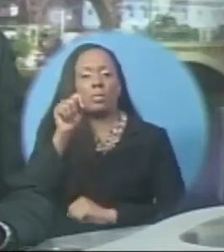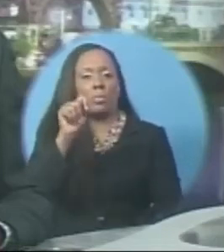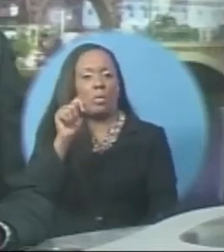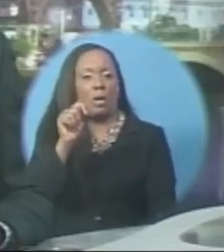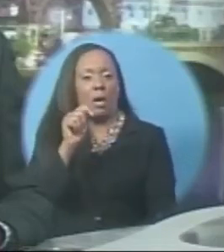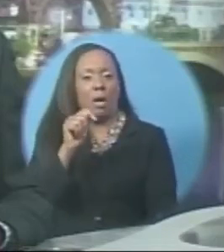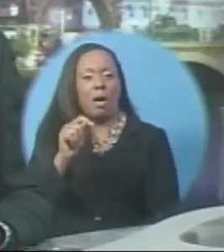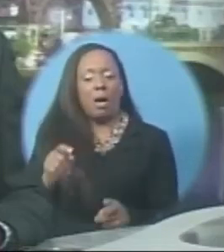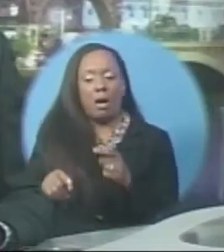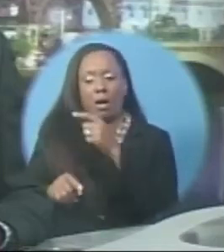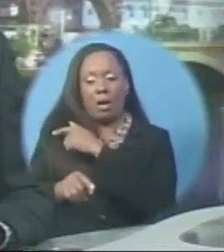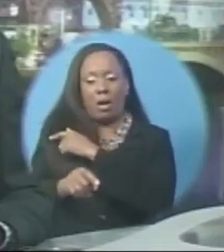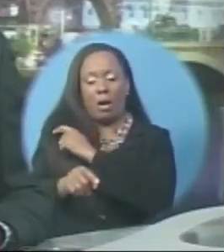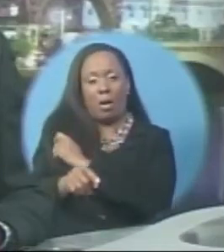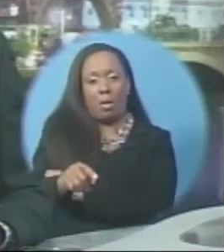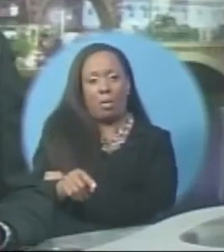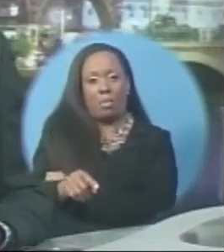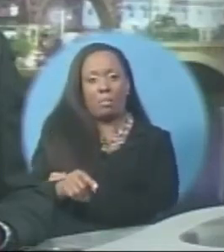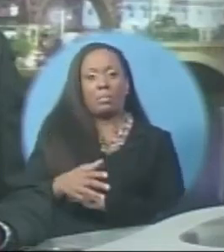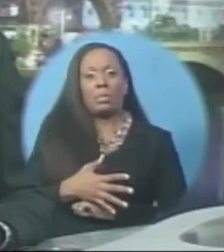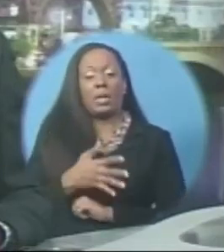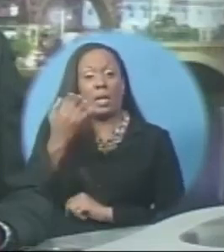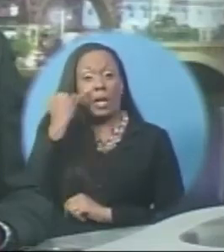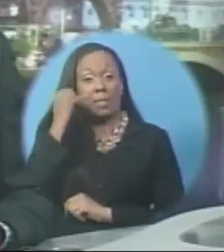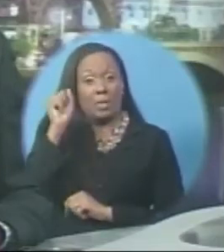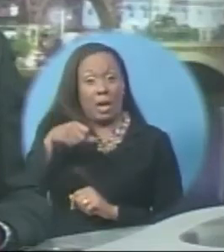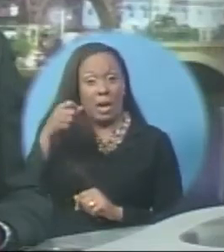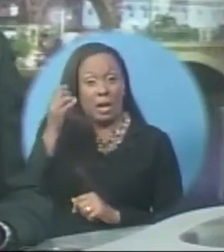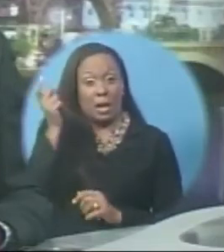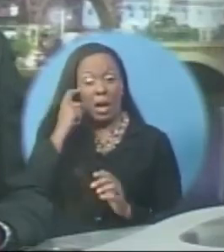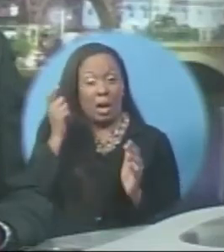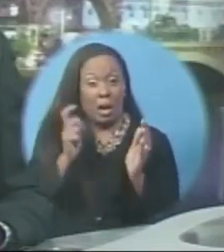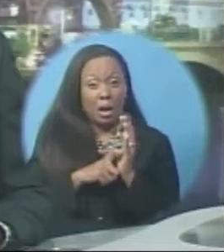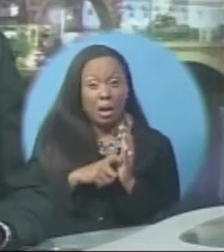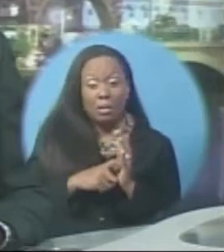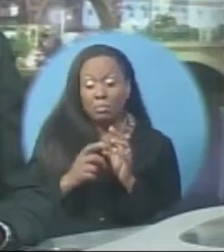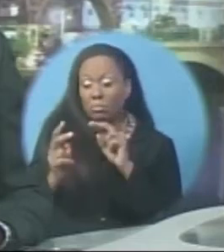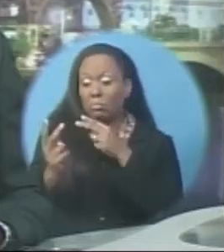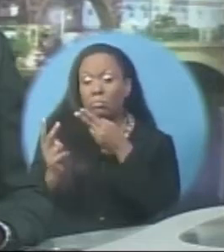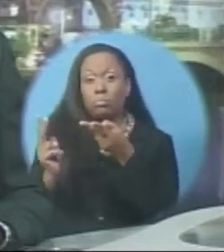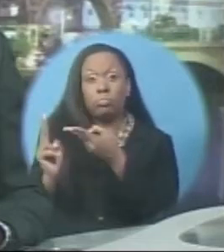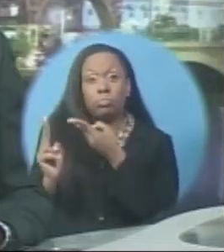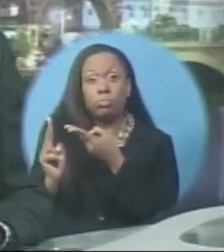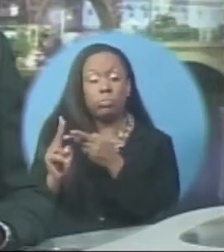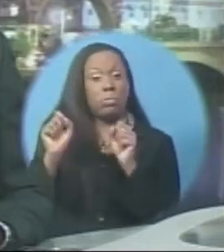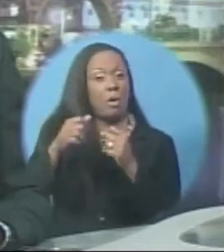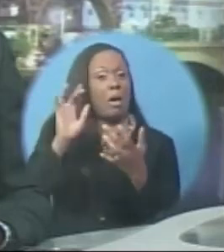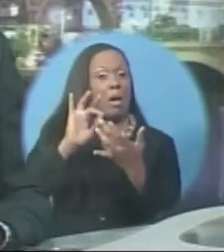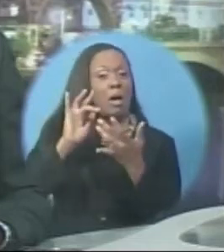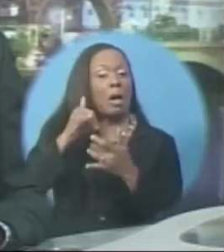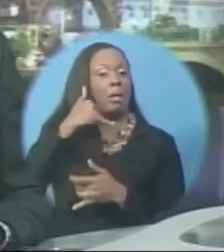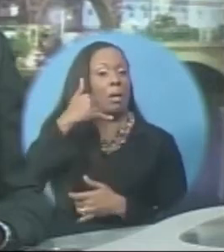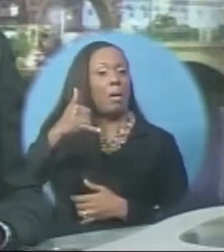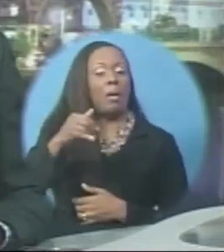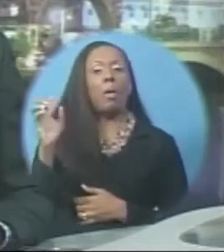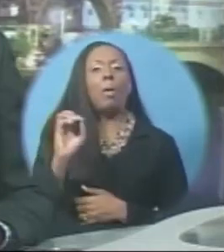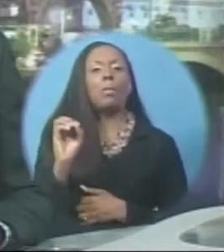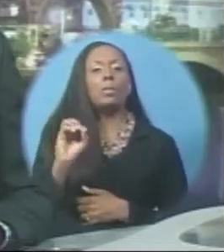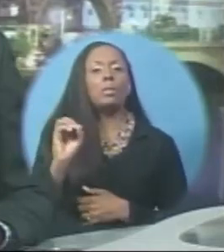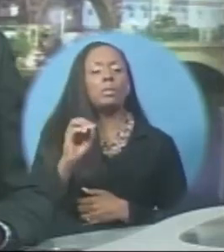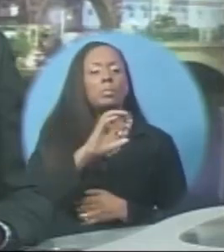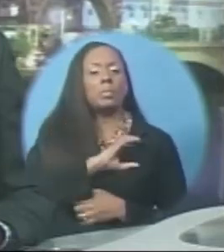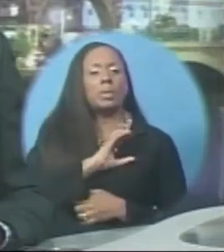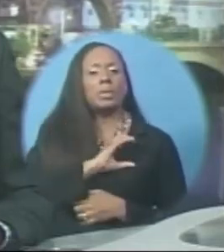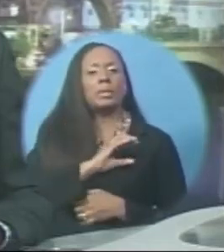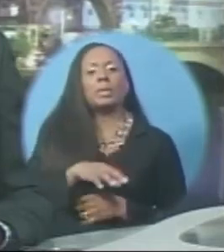anyone who can help to identify the assailant or who has any information on the crime to contact the Oistins Police Station at